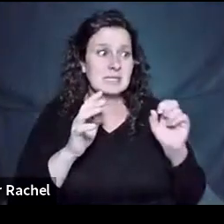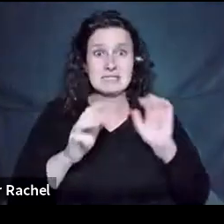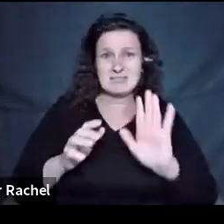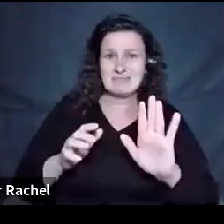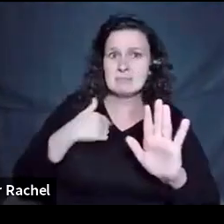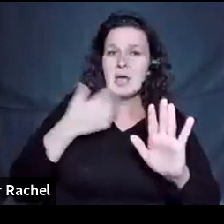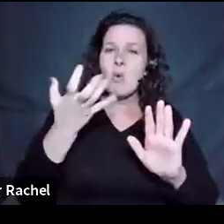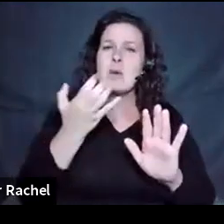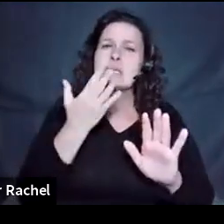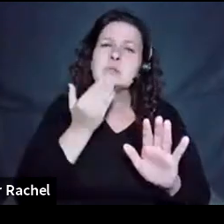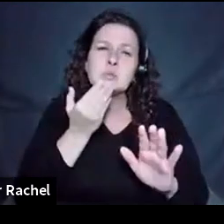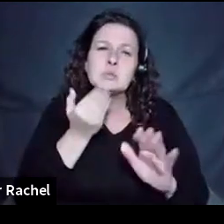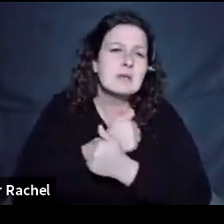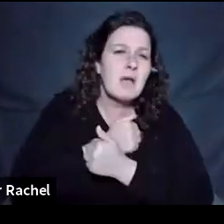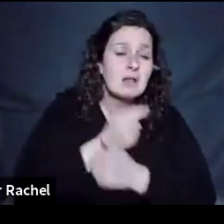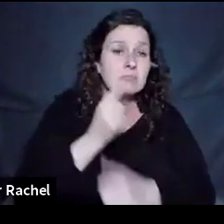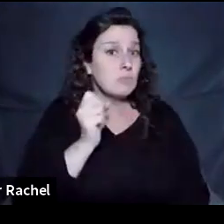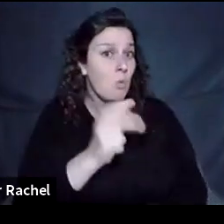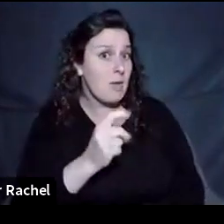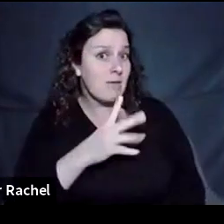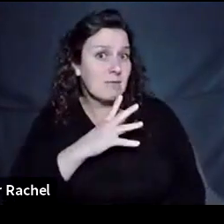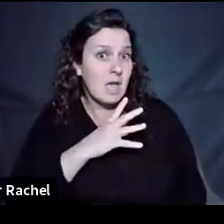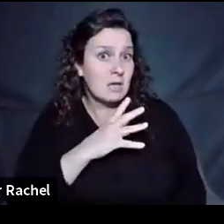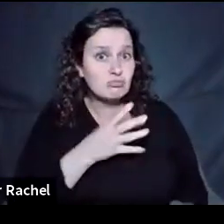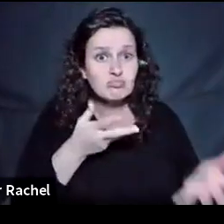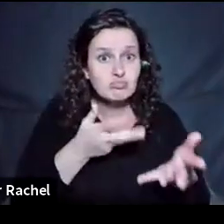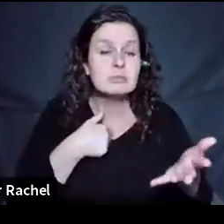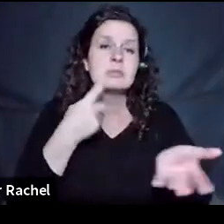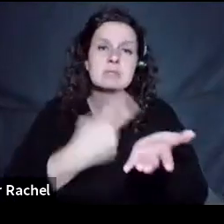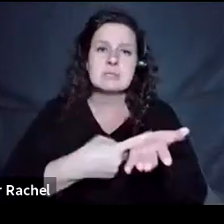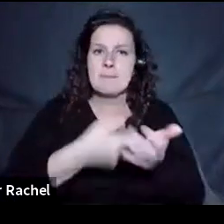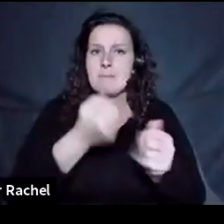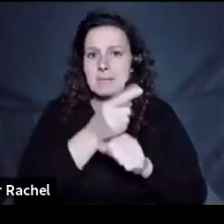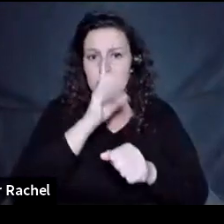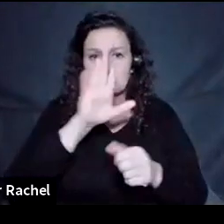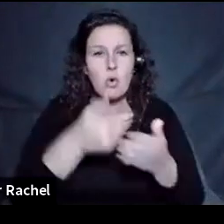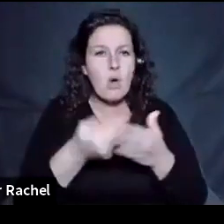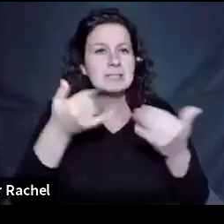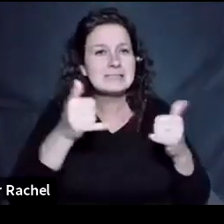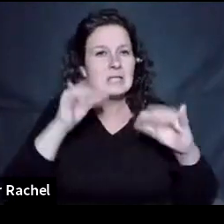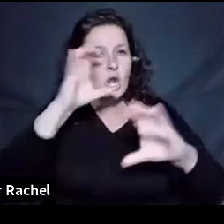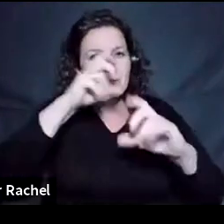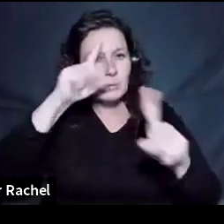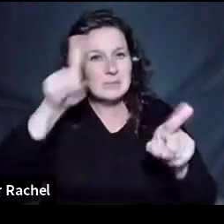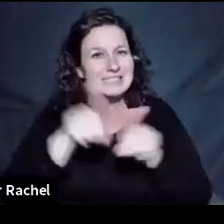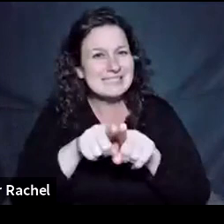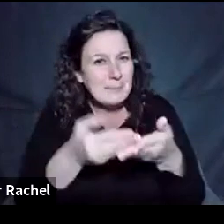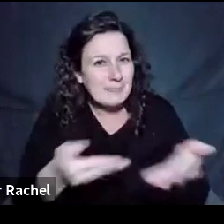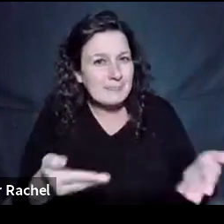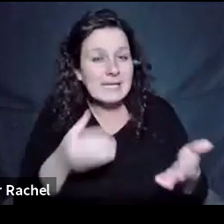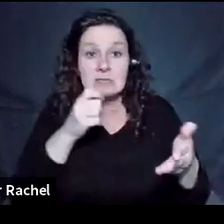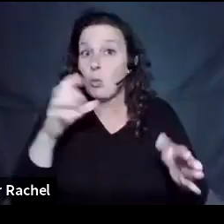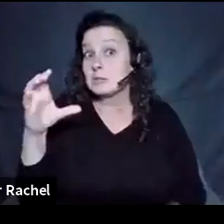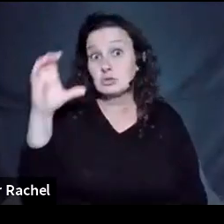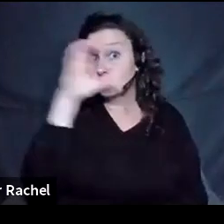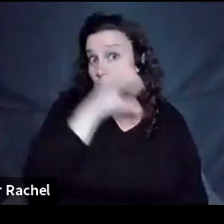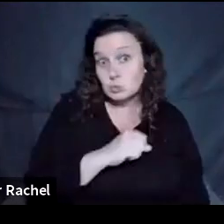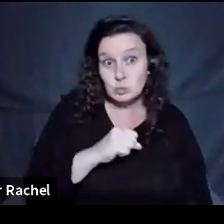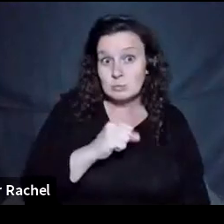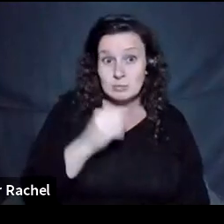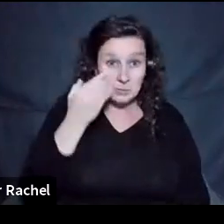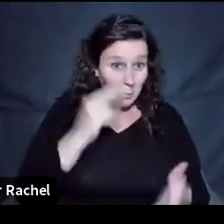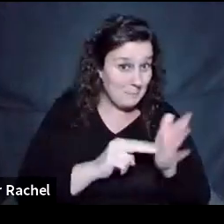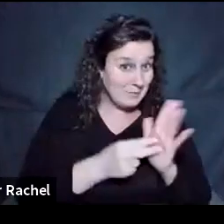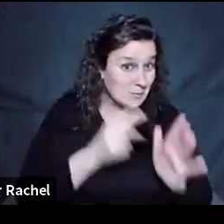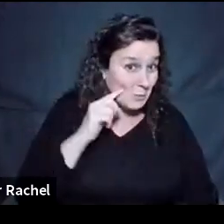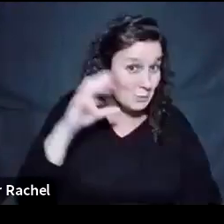So still having that conversation to make sure that we are still all looking for the same things and not assuming, because you know what happens when you assume,